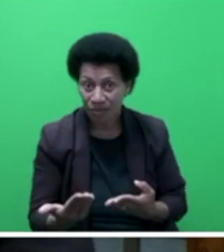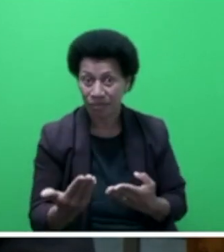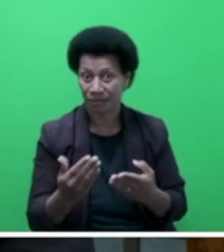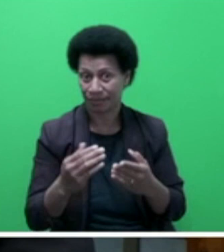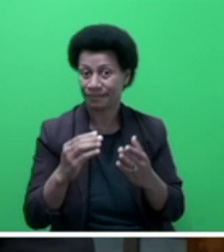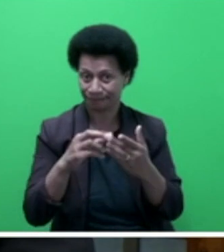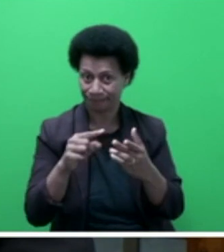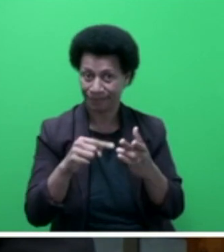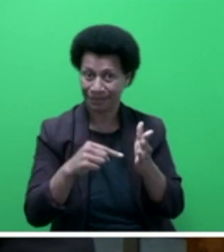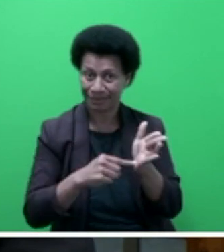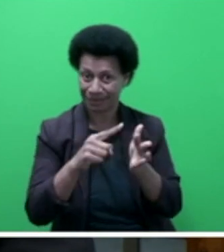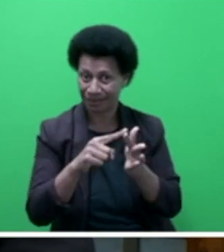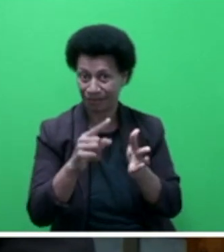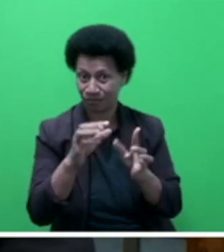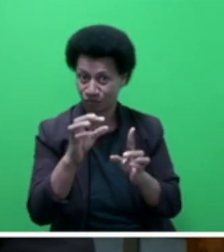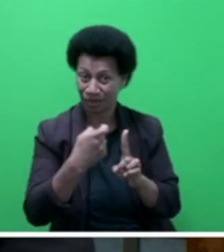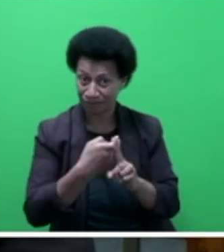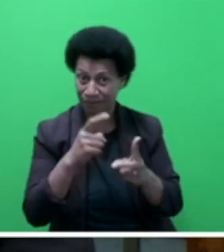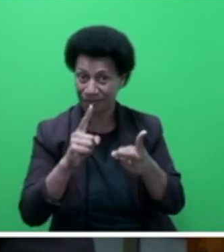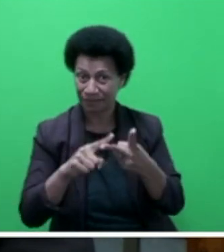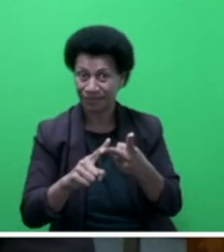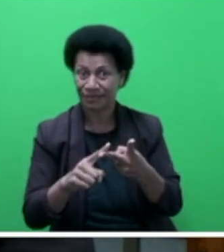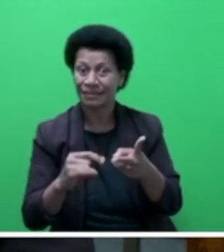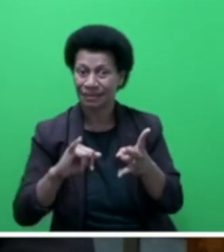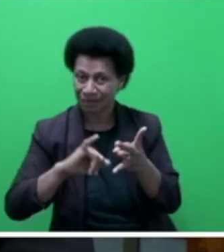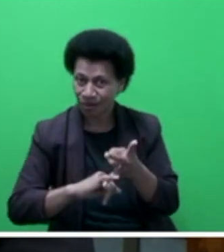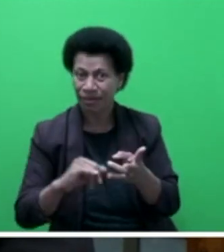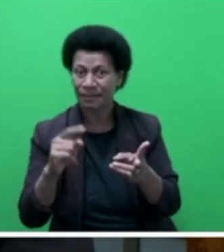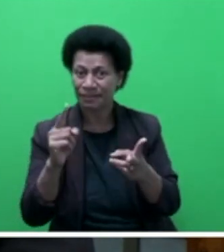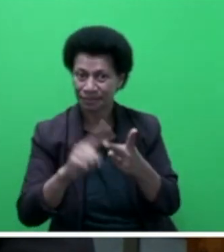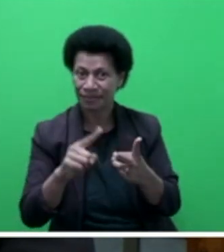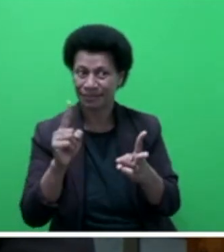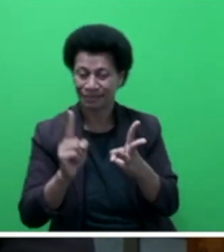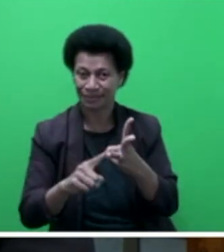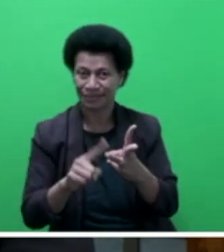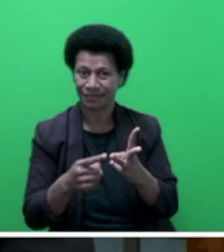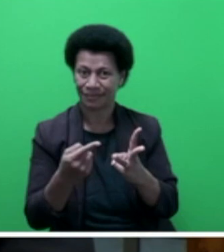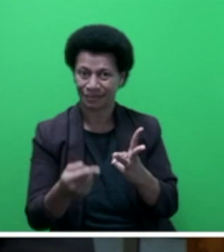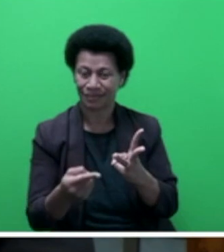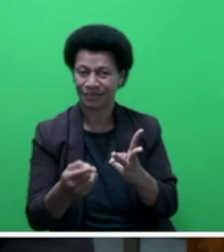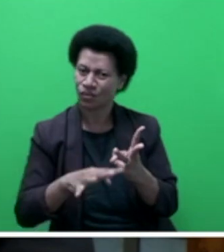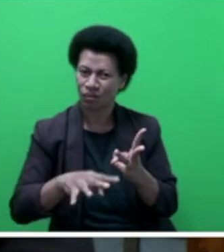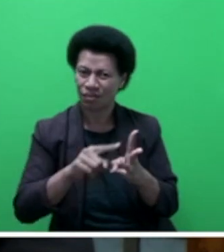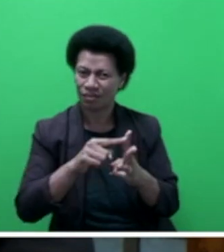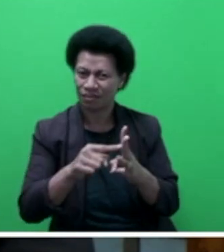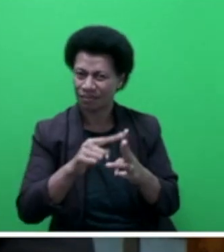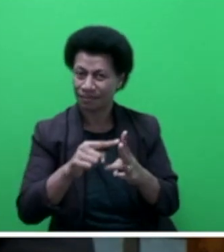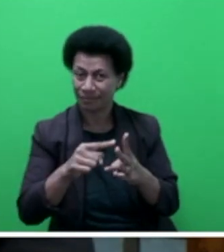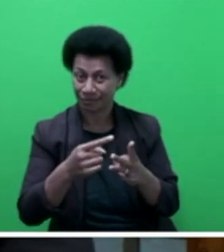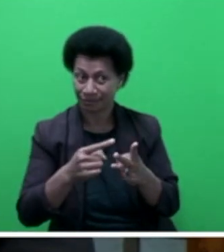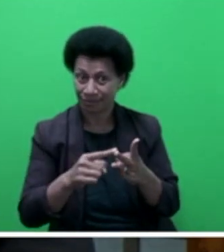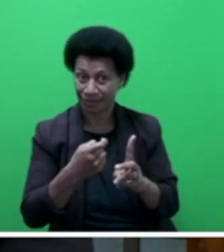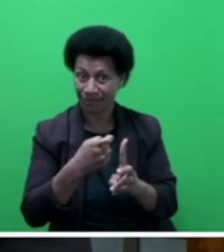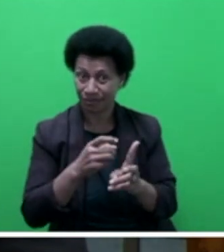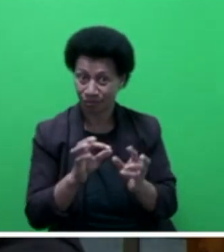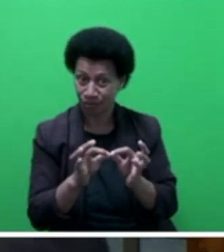Baravi, Honorable Salote Rondronro, and Honorable Tambuya will be attending the launch. And we all know only Honorable Rotemu Mukapa and Honorable